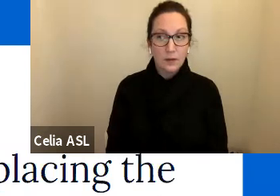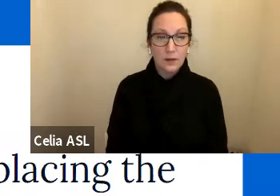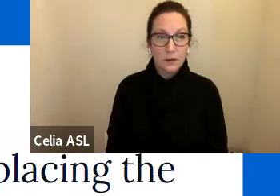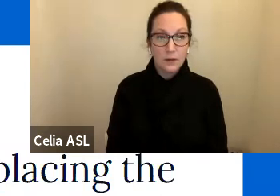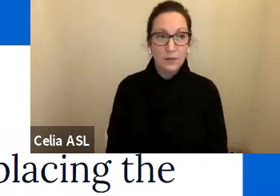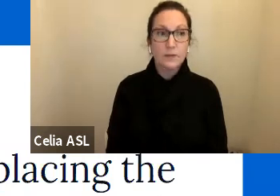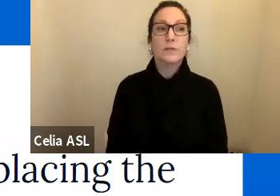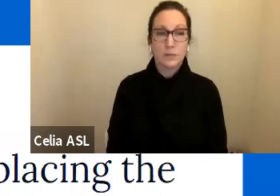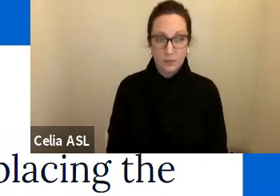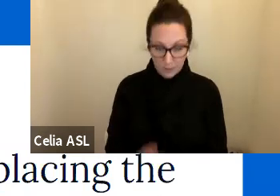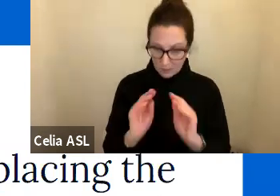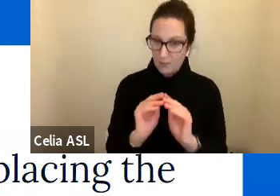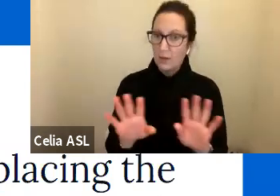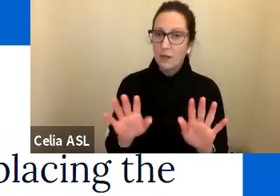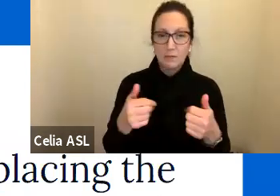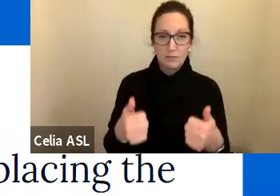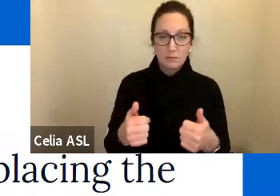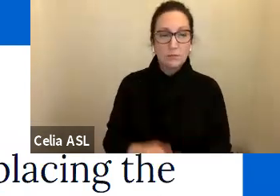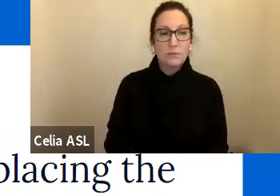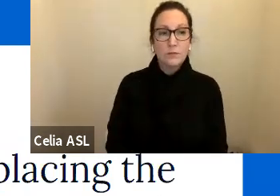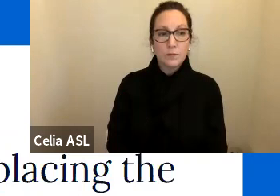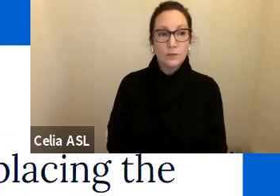No, that is clear. And so